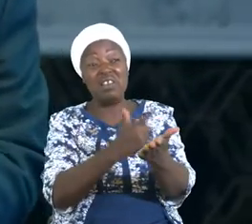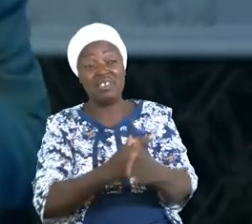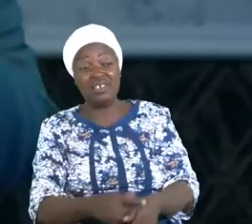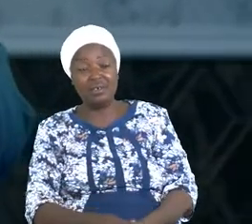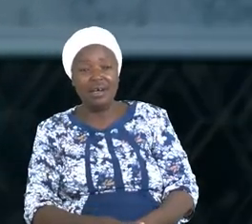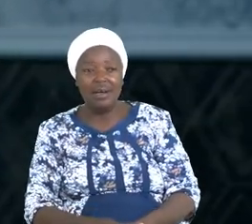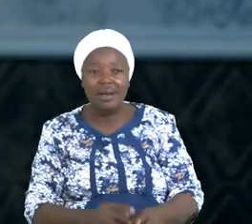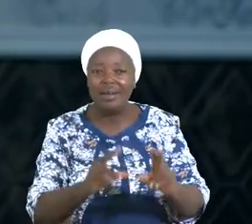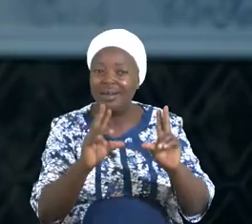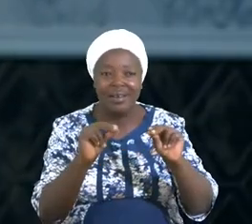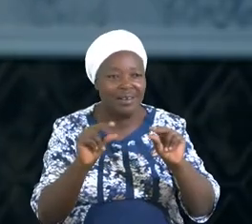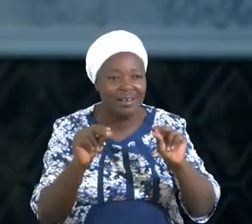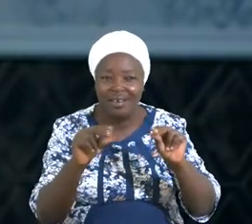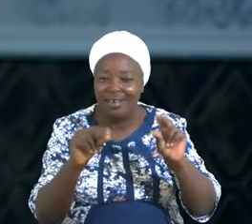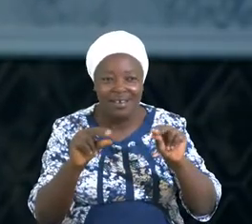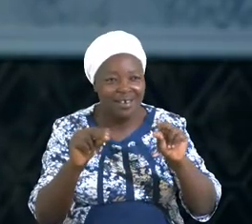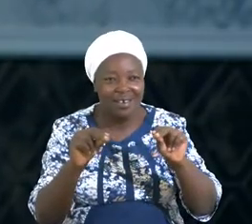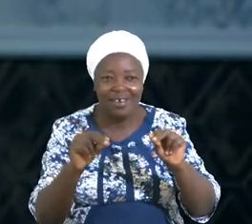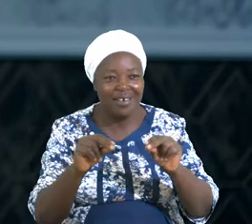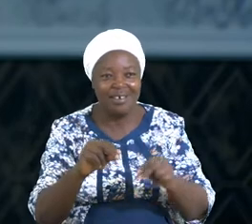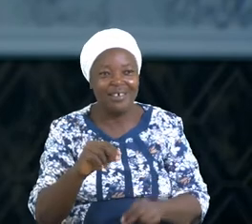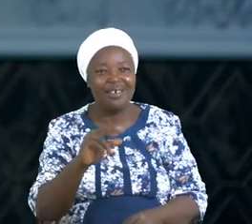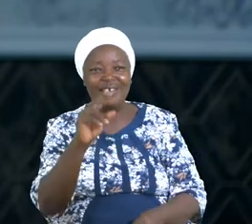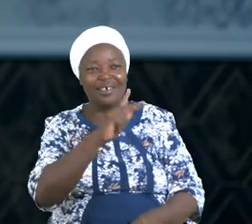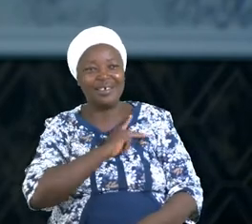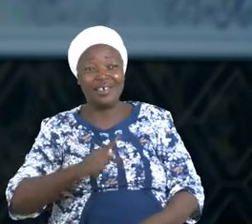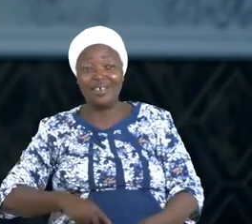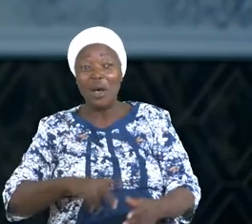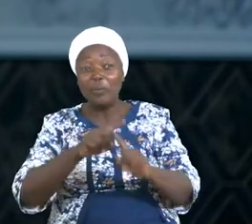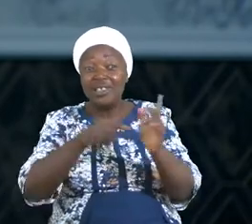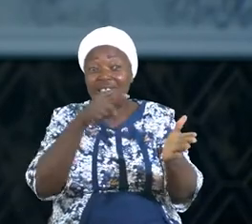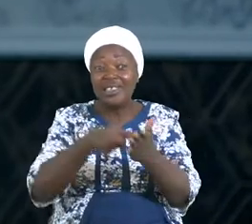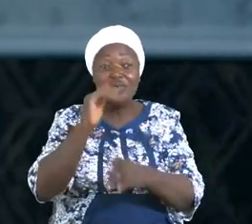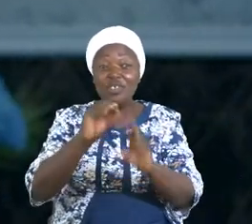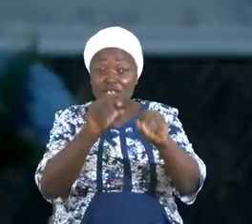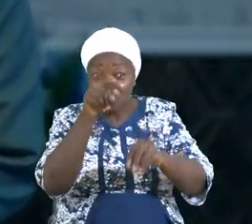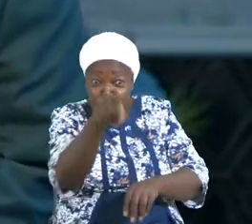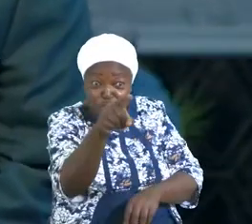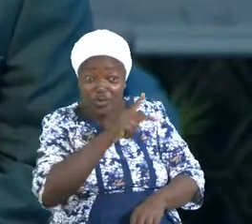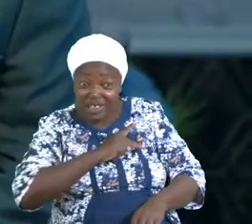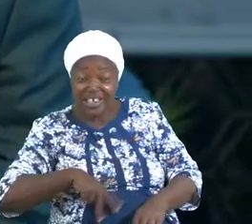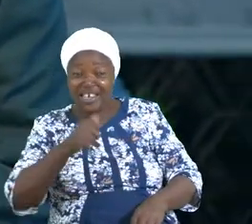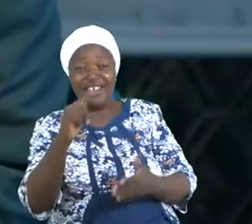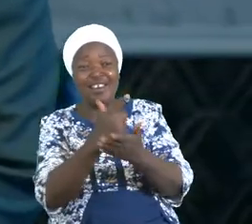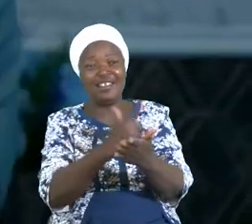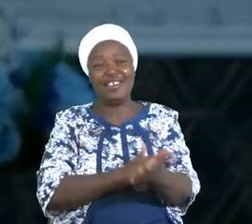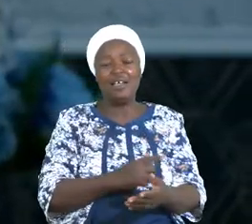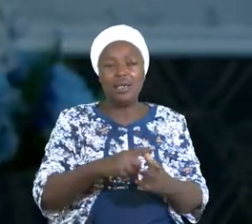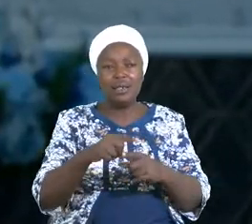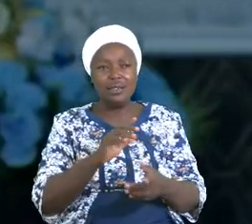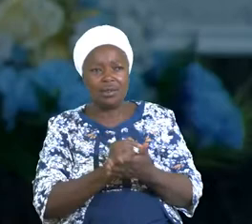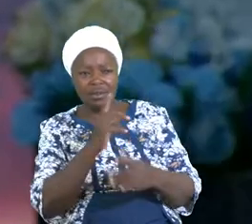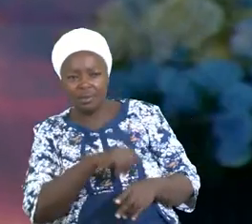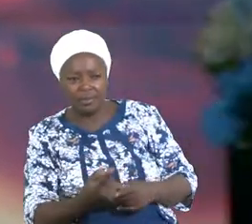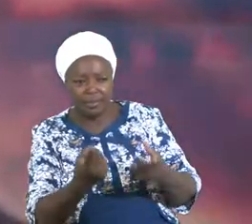Nebuchadnezzar, this will teach you a lesson. And so he peeped in